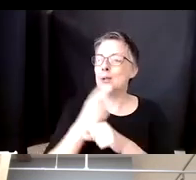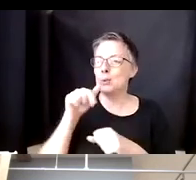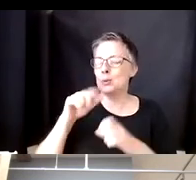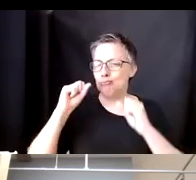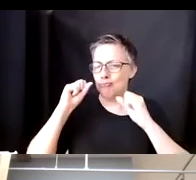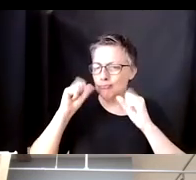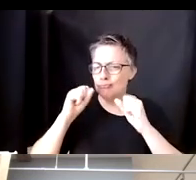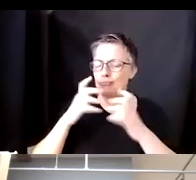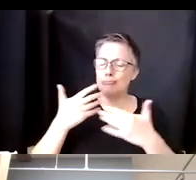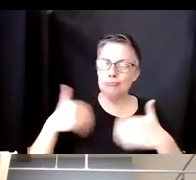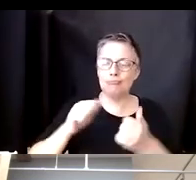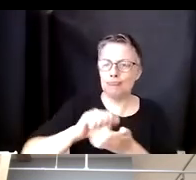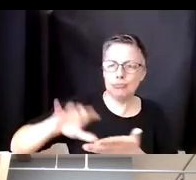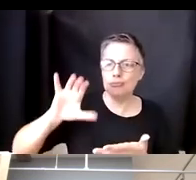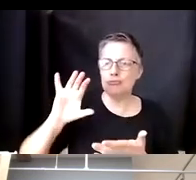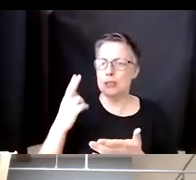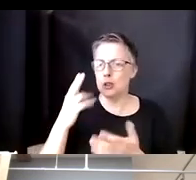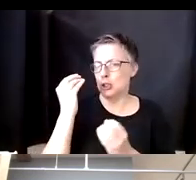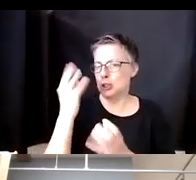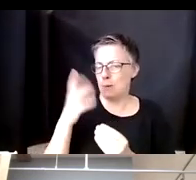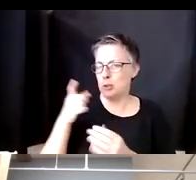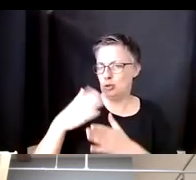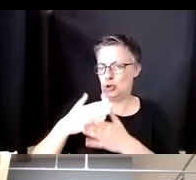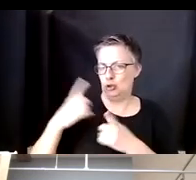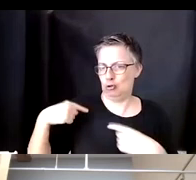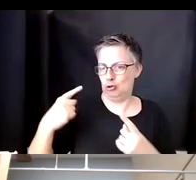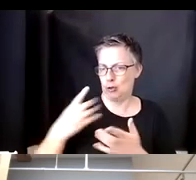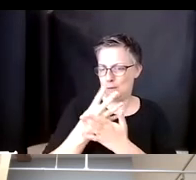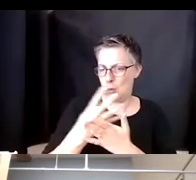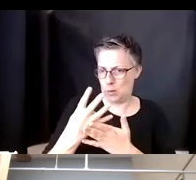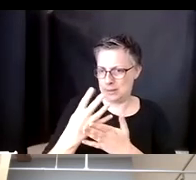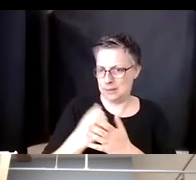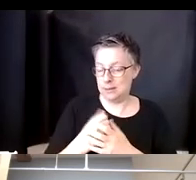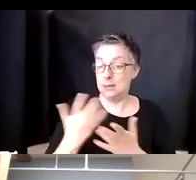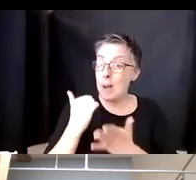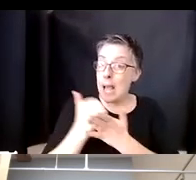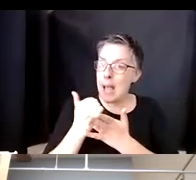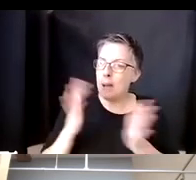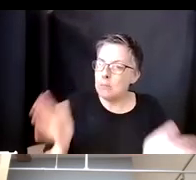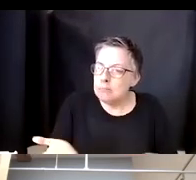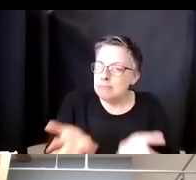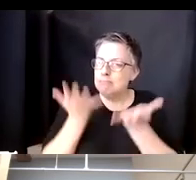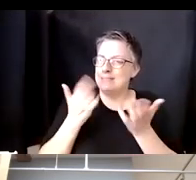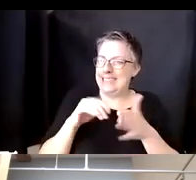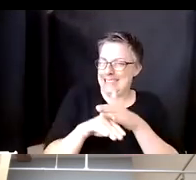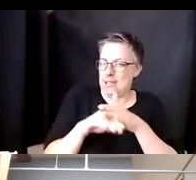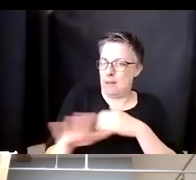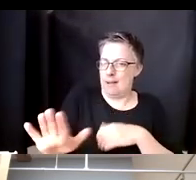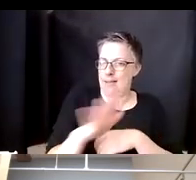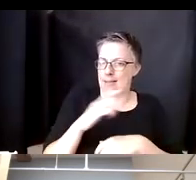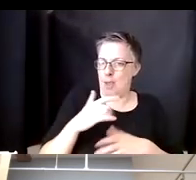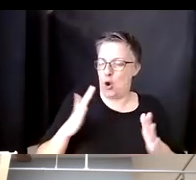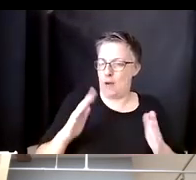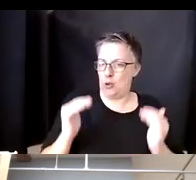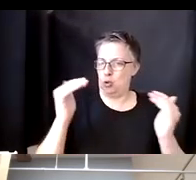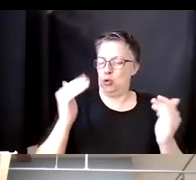wealth of information Carrie has shared over the last 4 weeks to help elevate the accessibility of their future events,